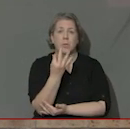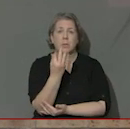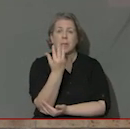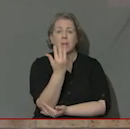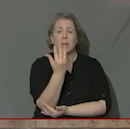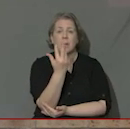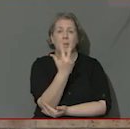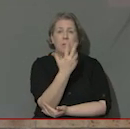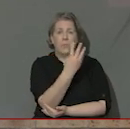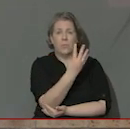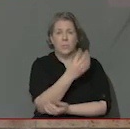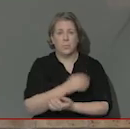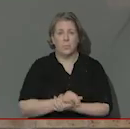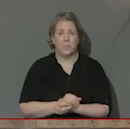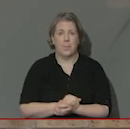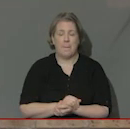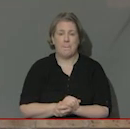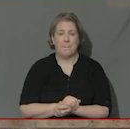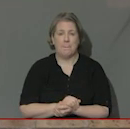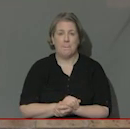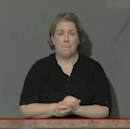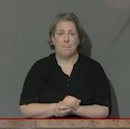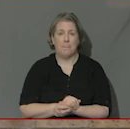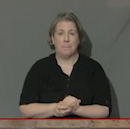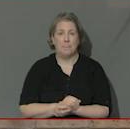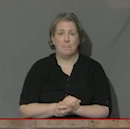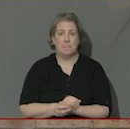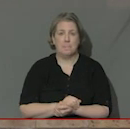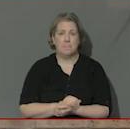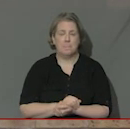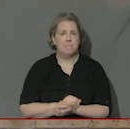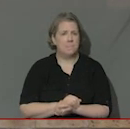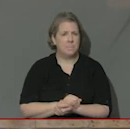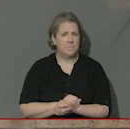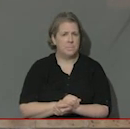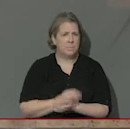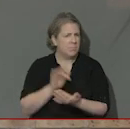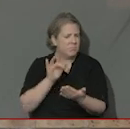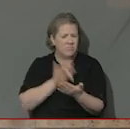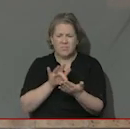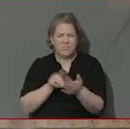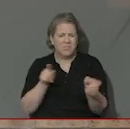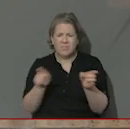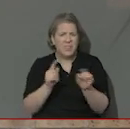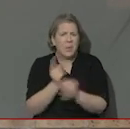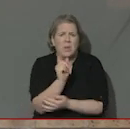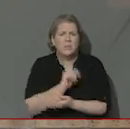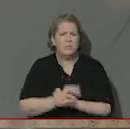123,984. What did we calculate there?